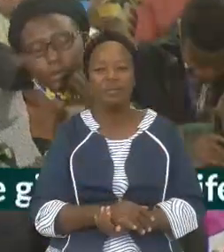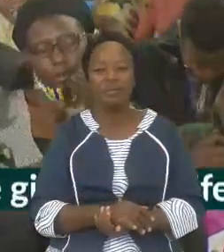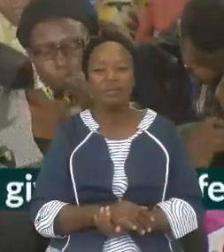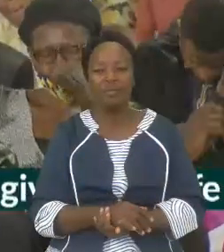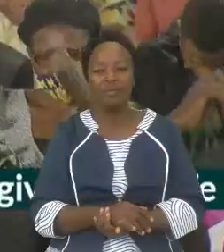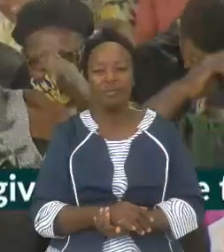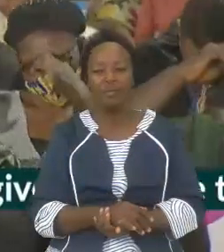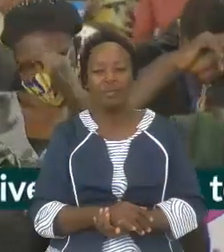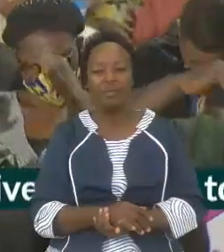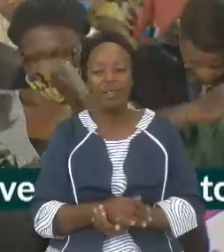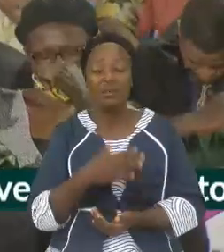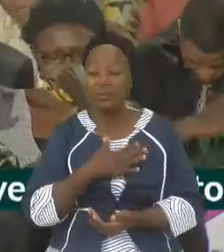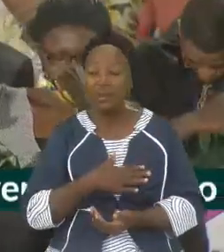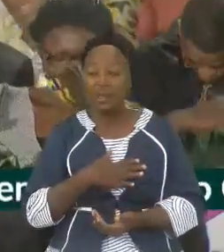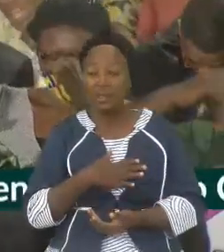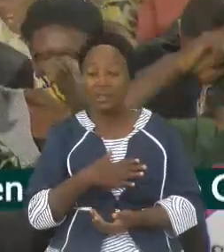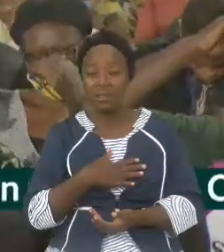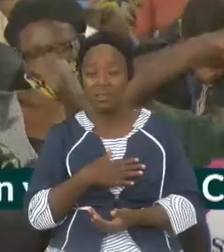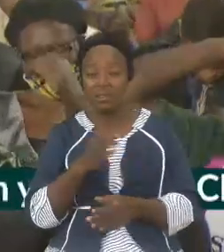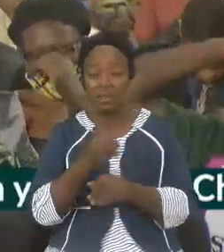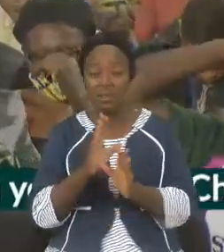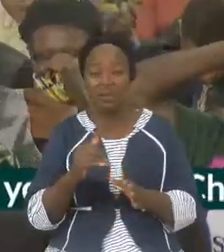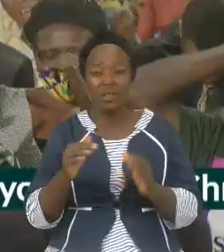Supervisors, if you are